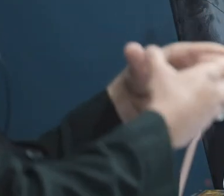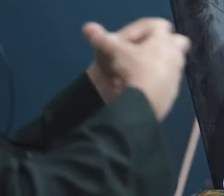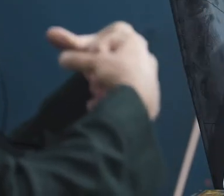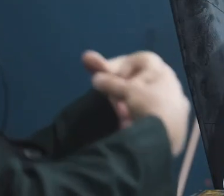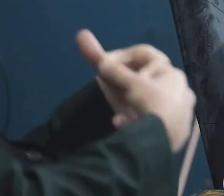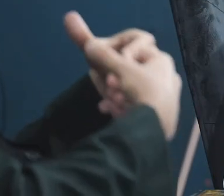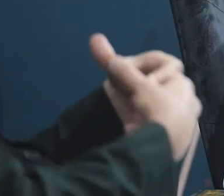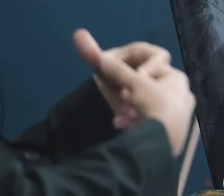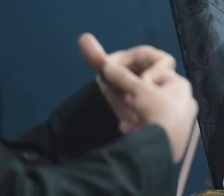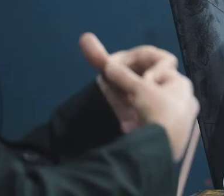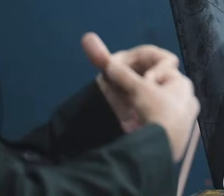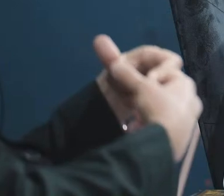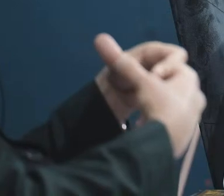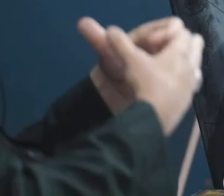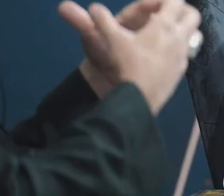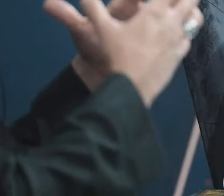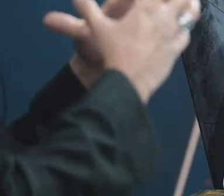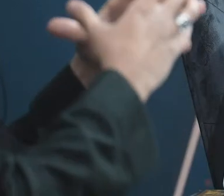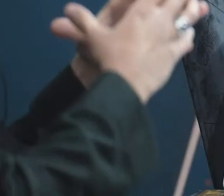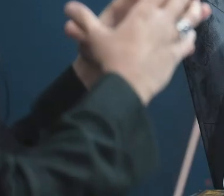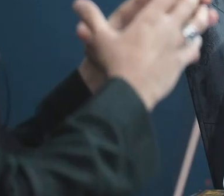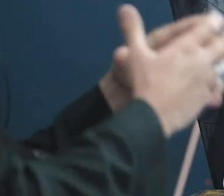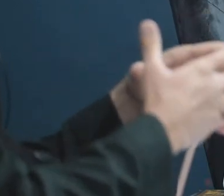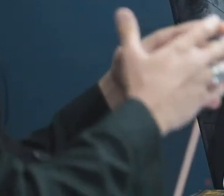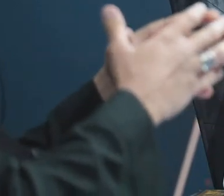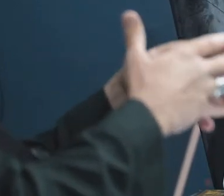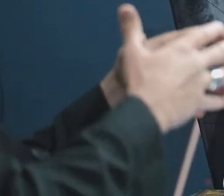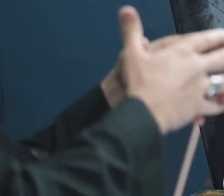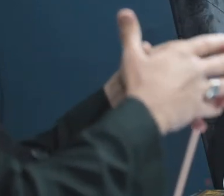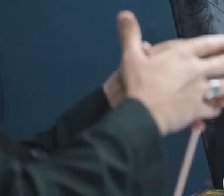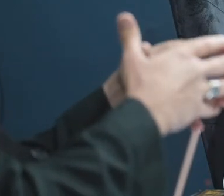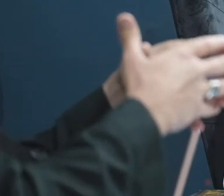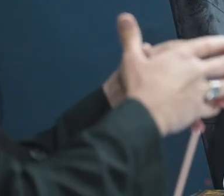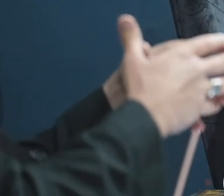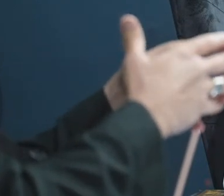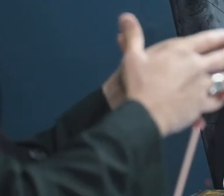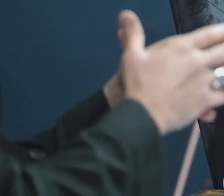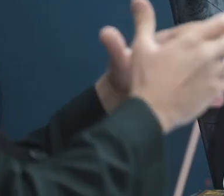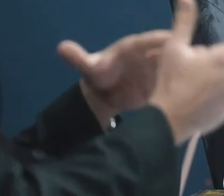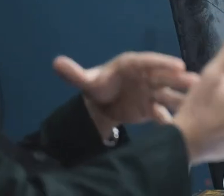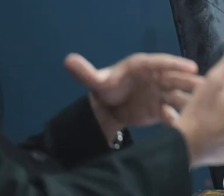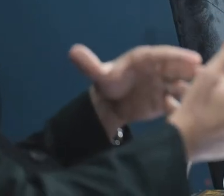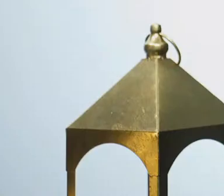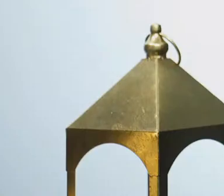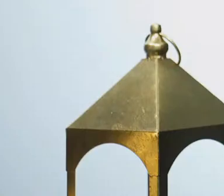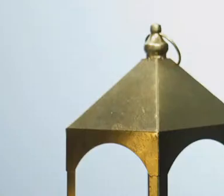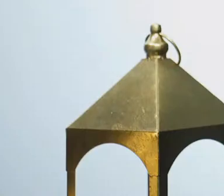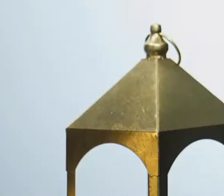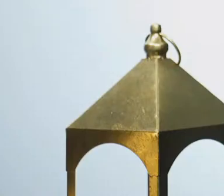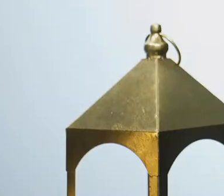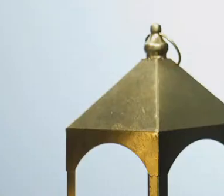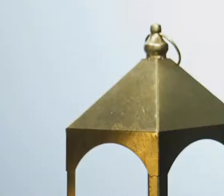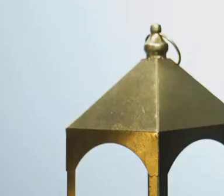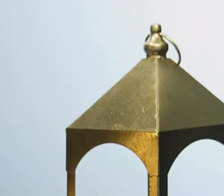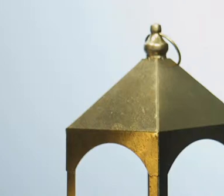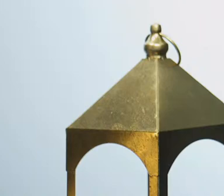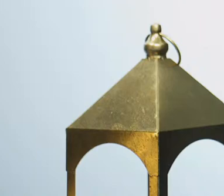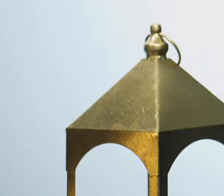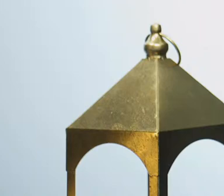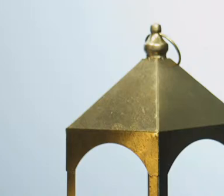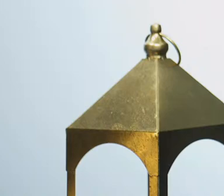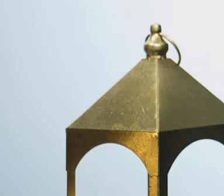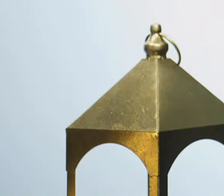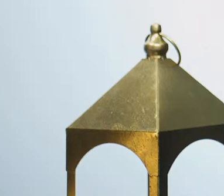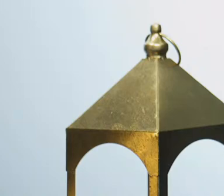us to despair over our past sins. But one of the things that kept Umar humble is